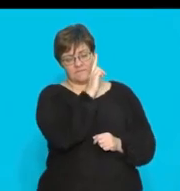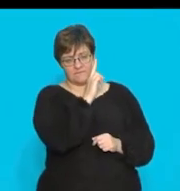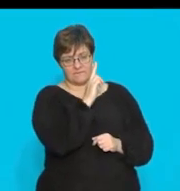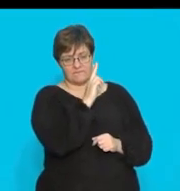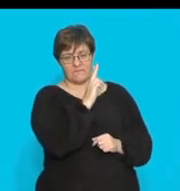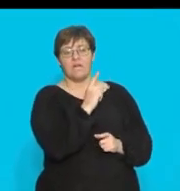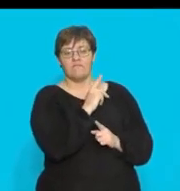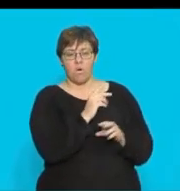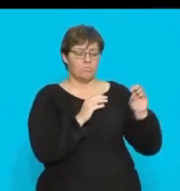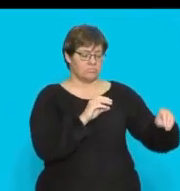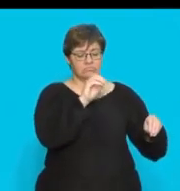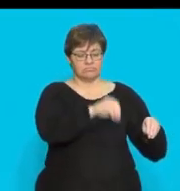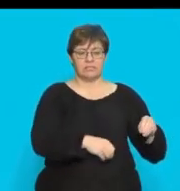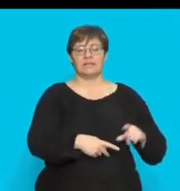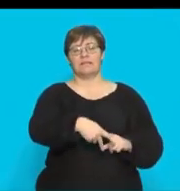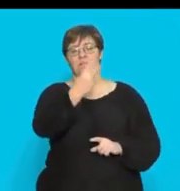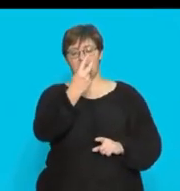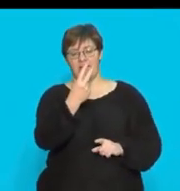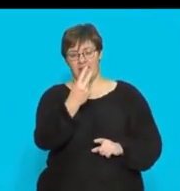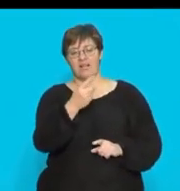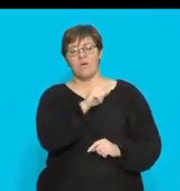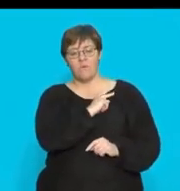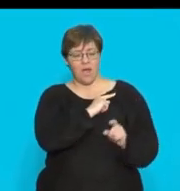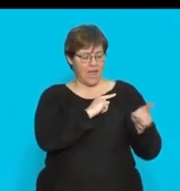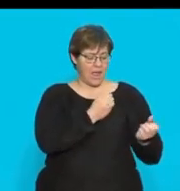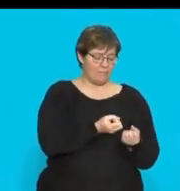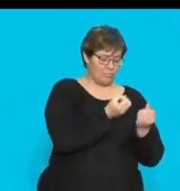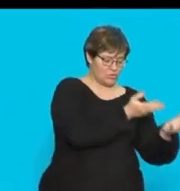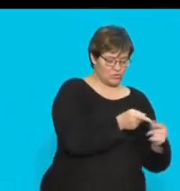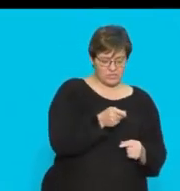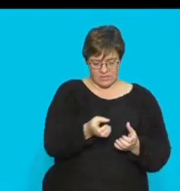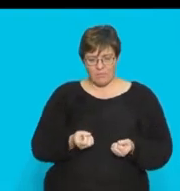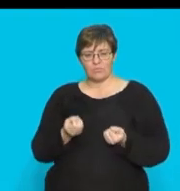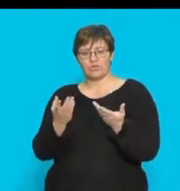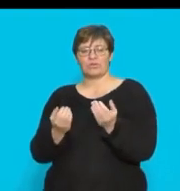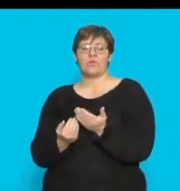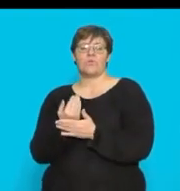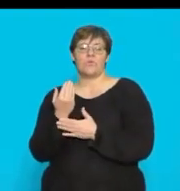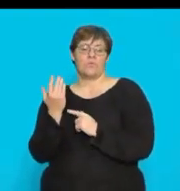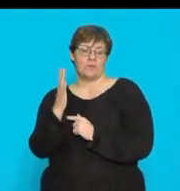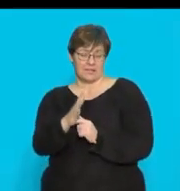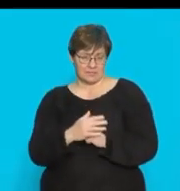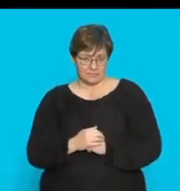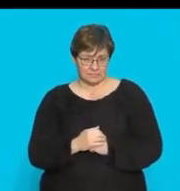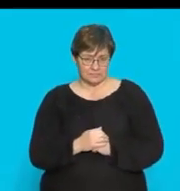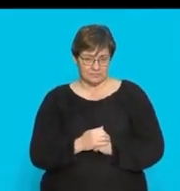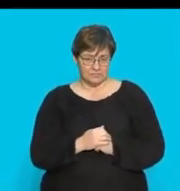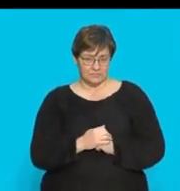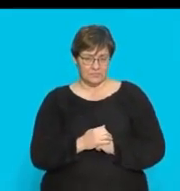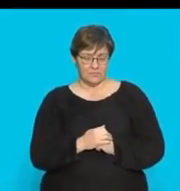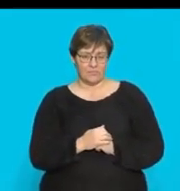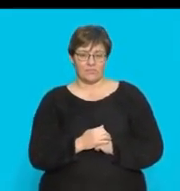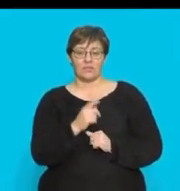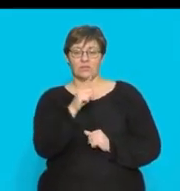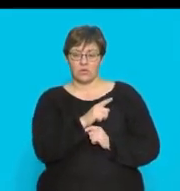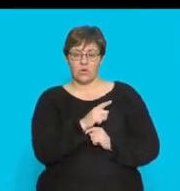half for higher production as each produces a new plant. So